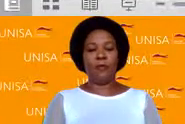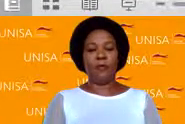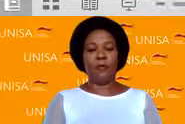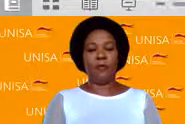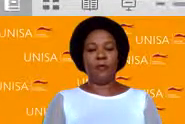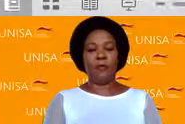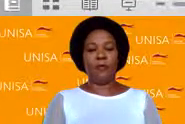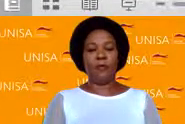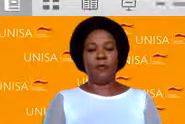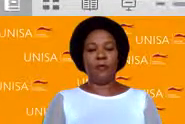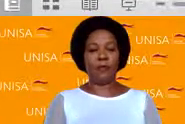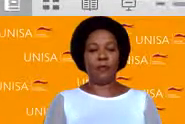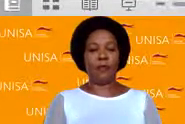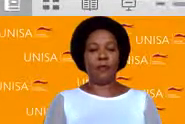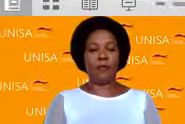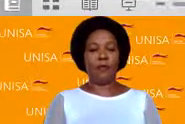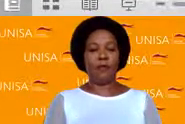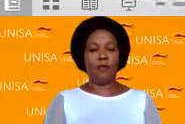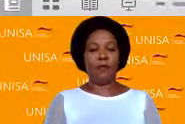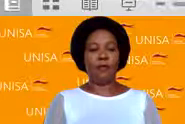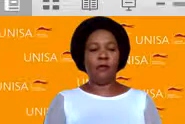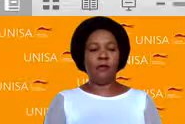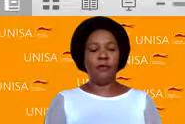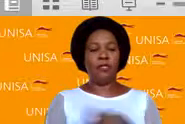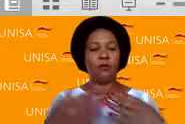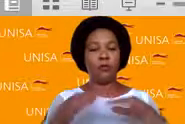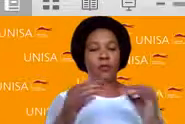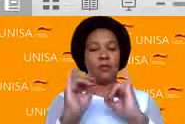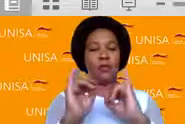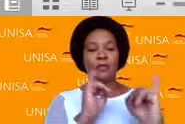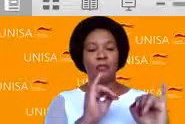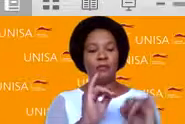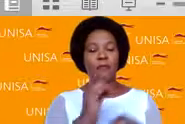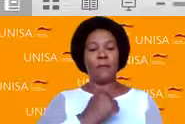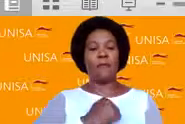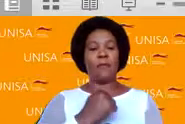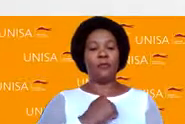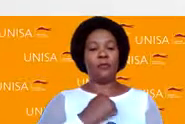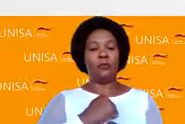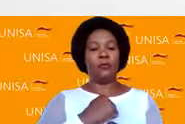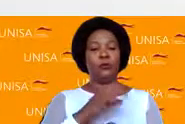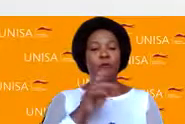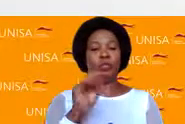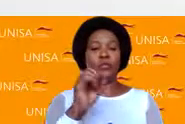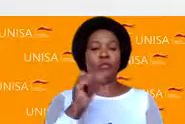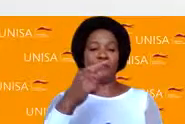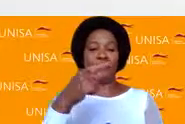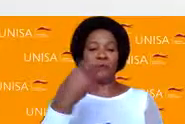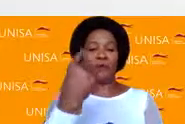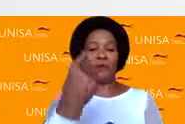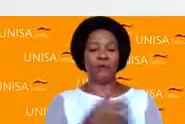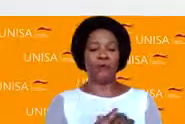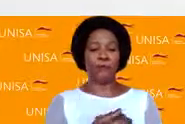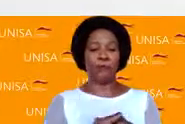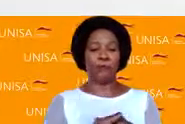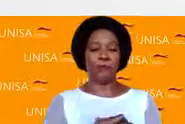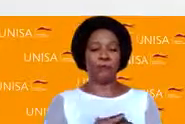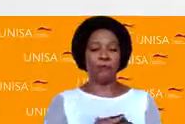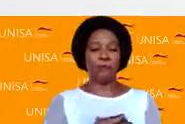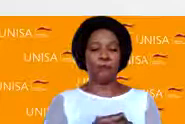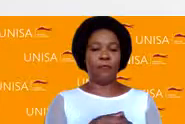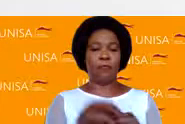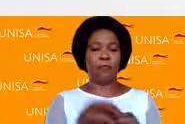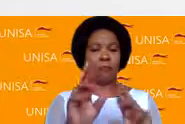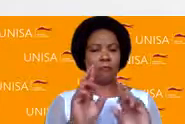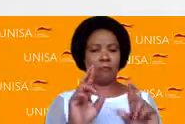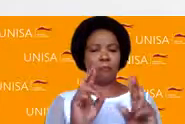So let's get started with the introduction to myUnisa first. So I hope you all got the link and you